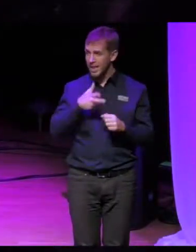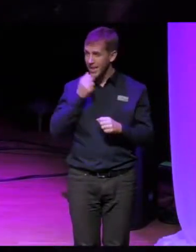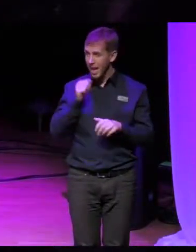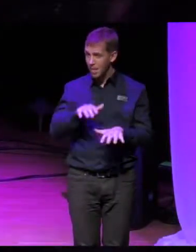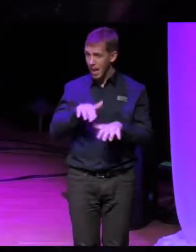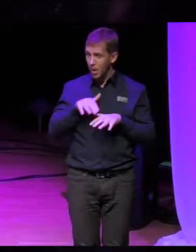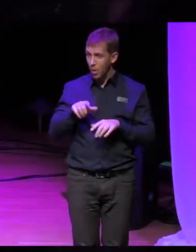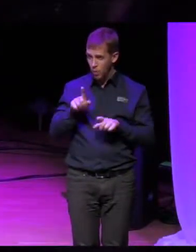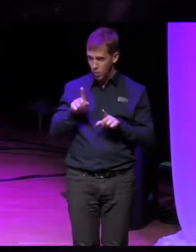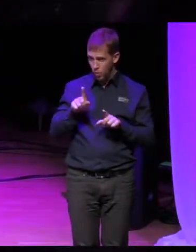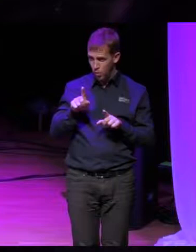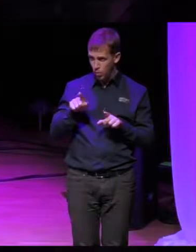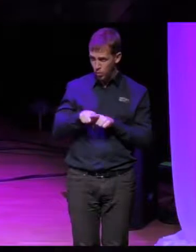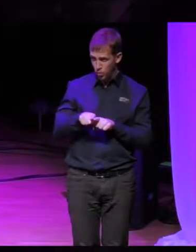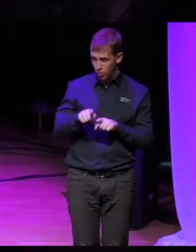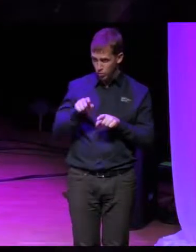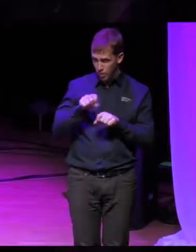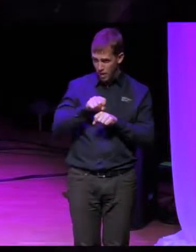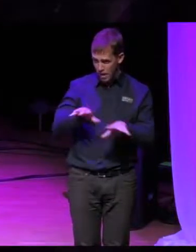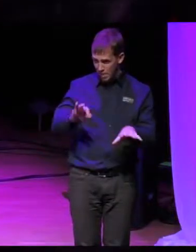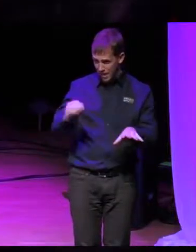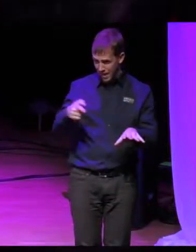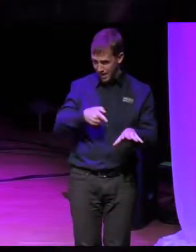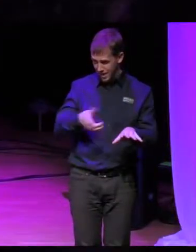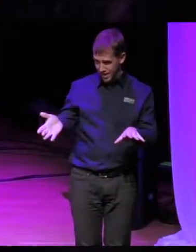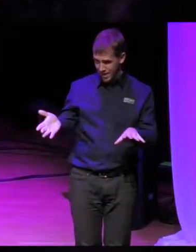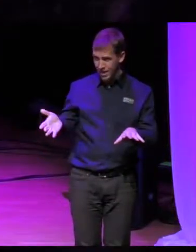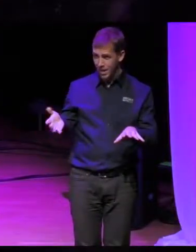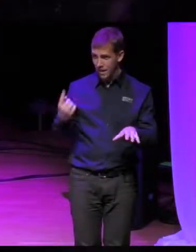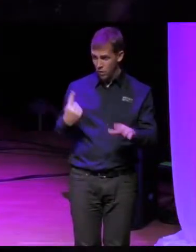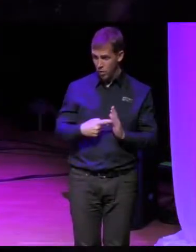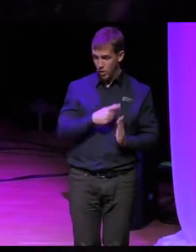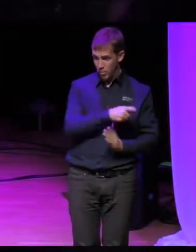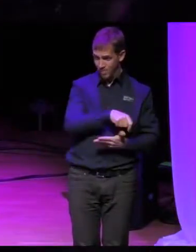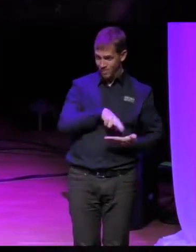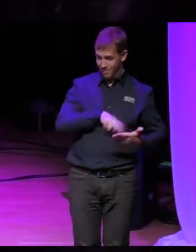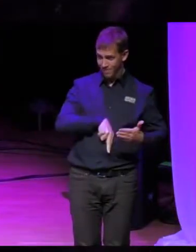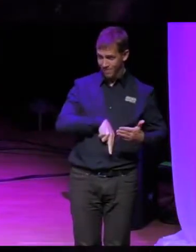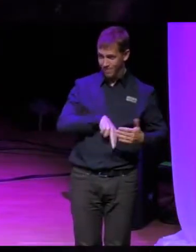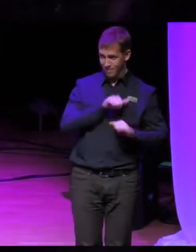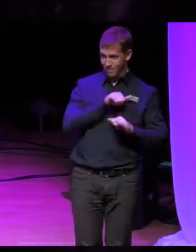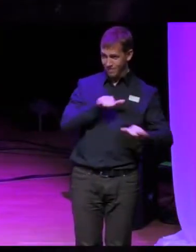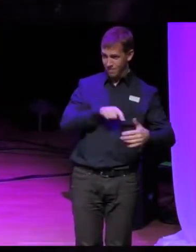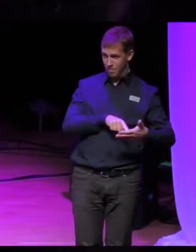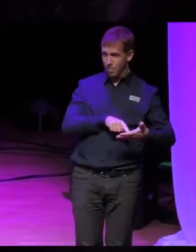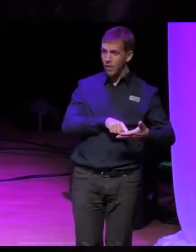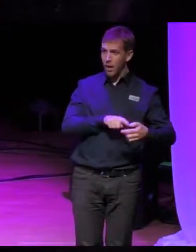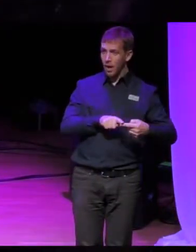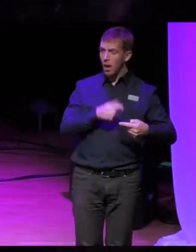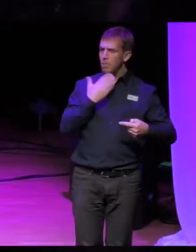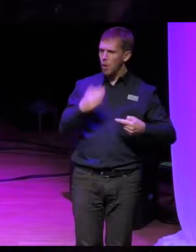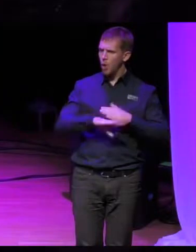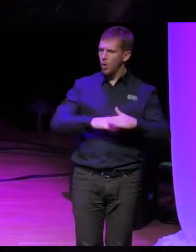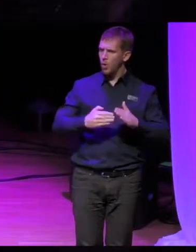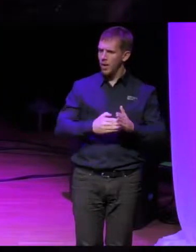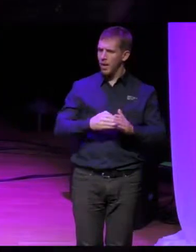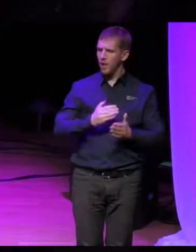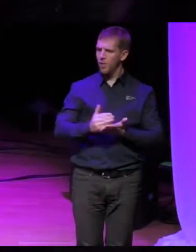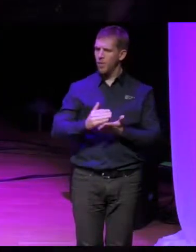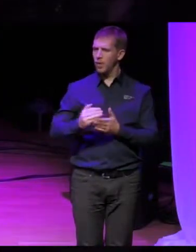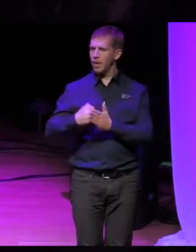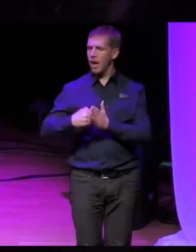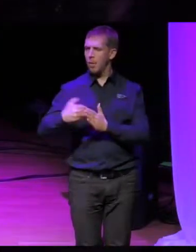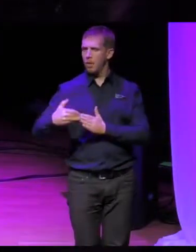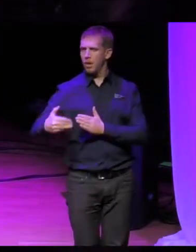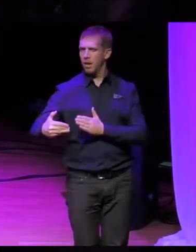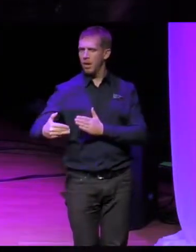the public to the first travel ban was a critical part of the legal battles that followed. I think one thing we've really seen this